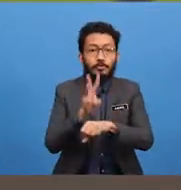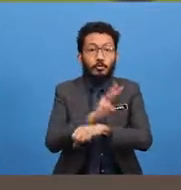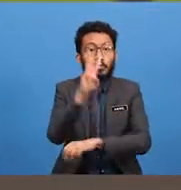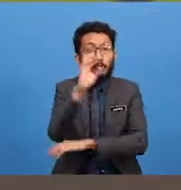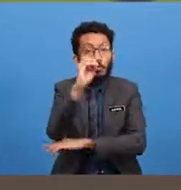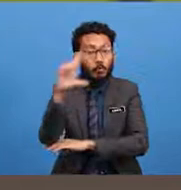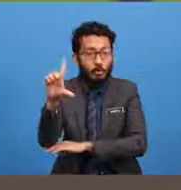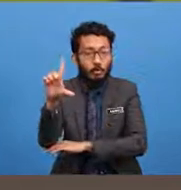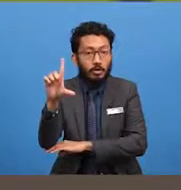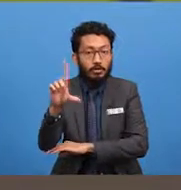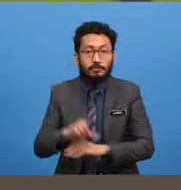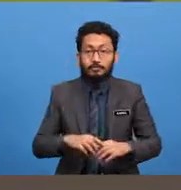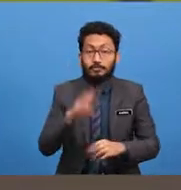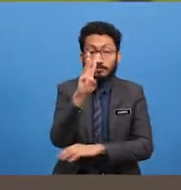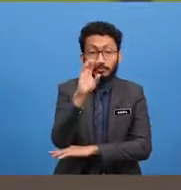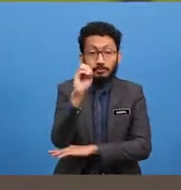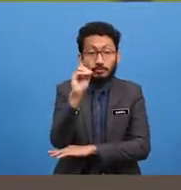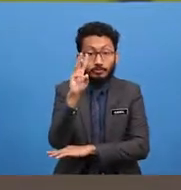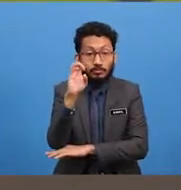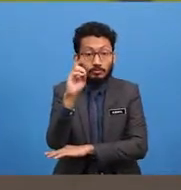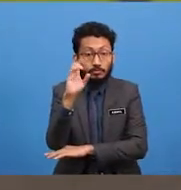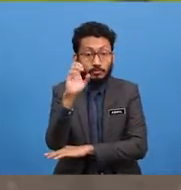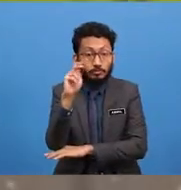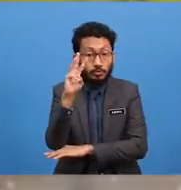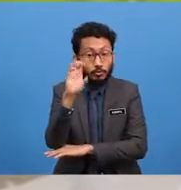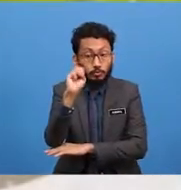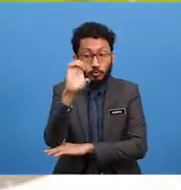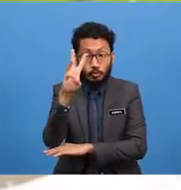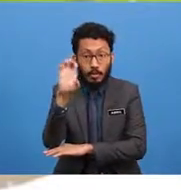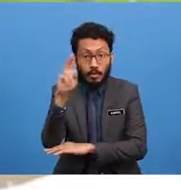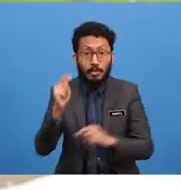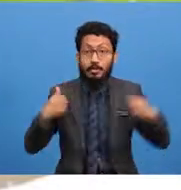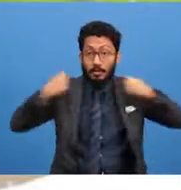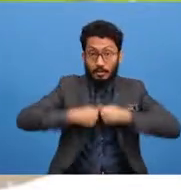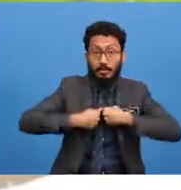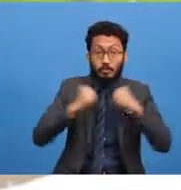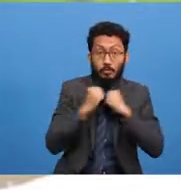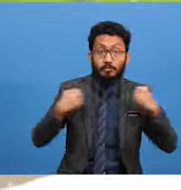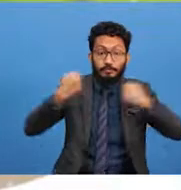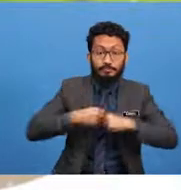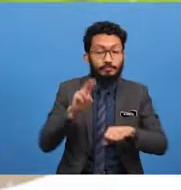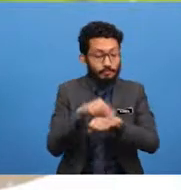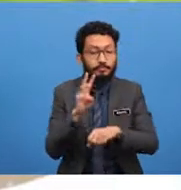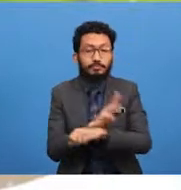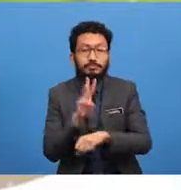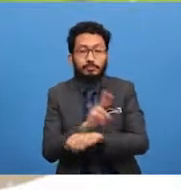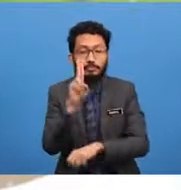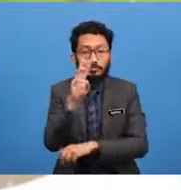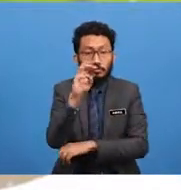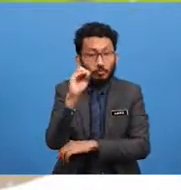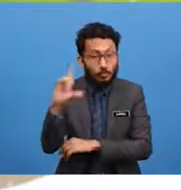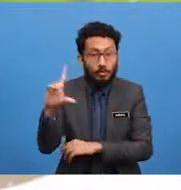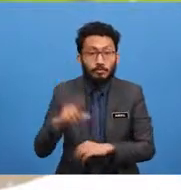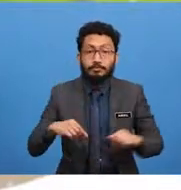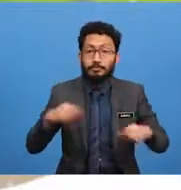sweater and woolen socks. You can also wear woolen clothes